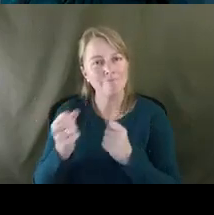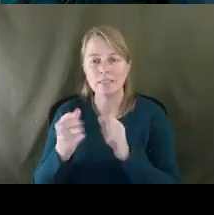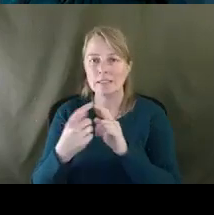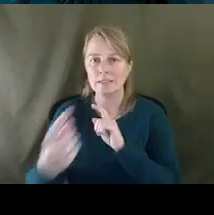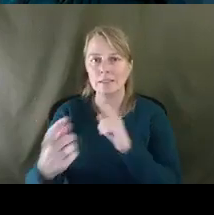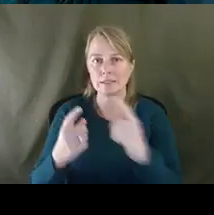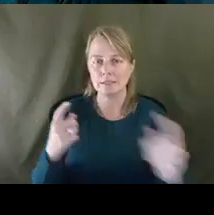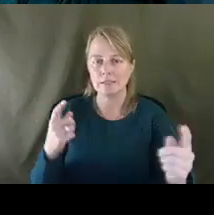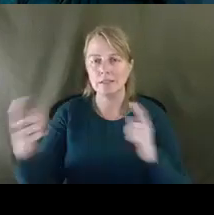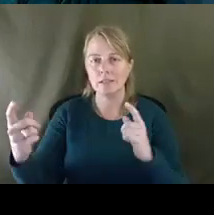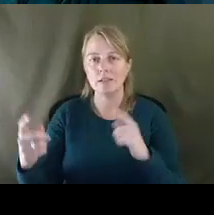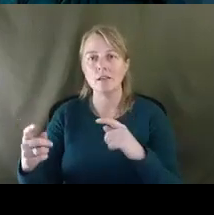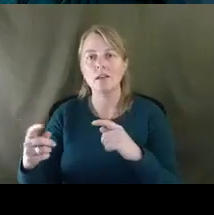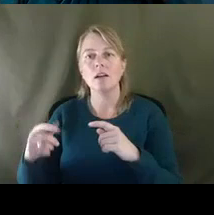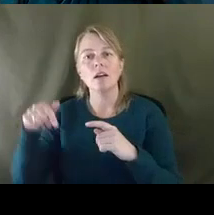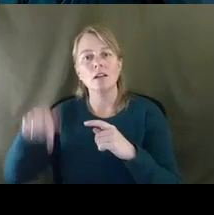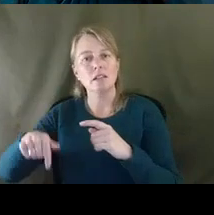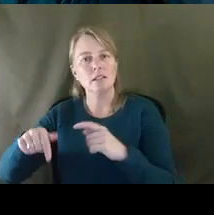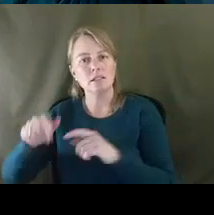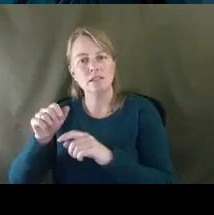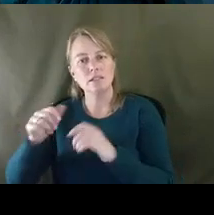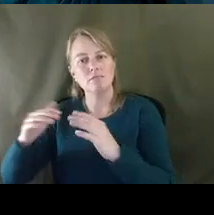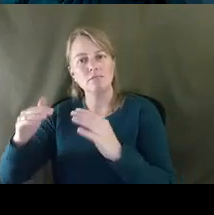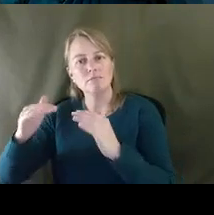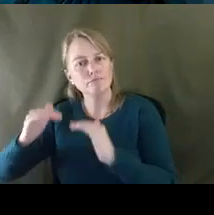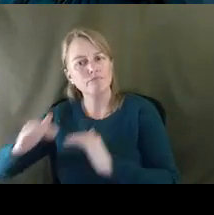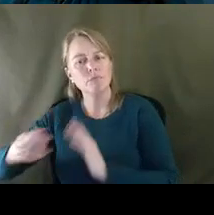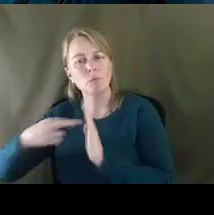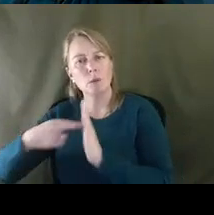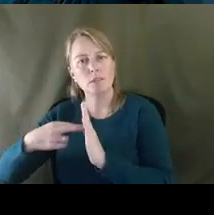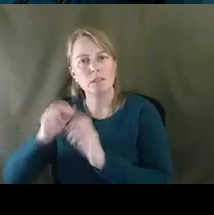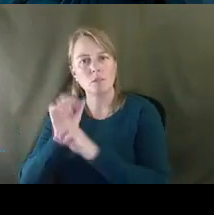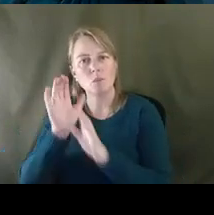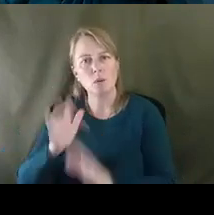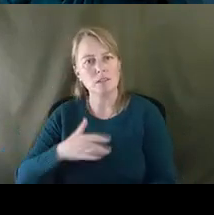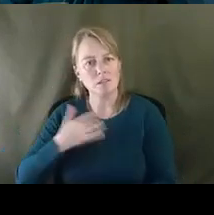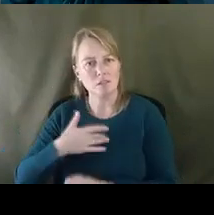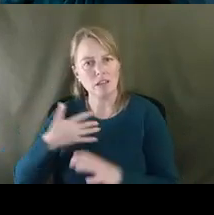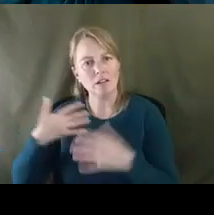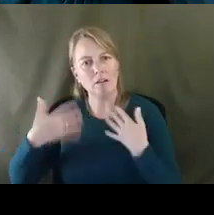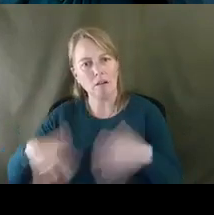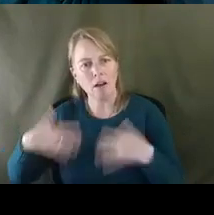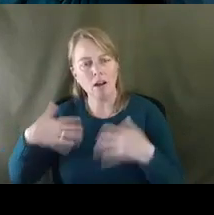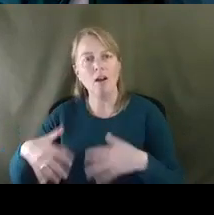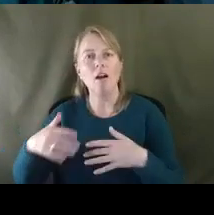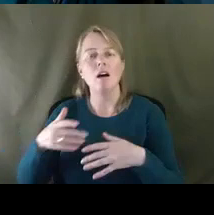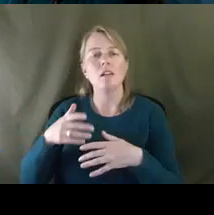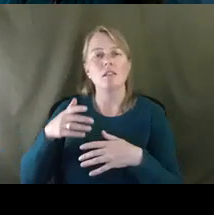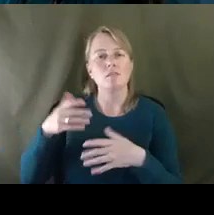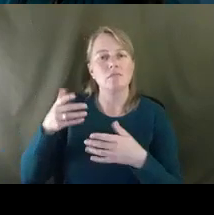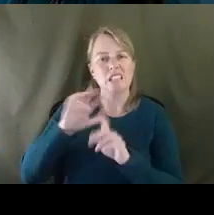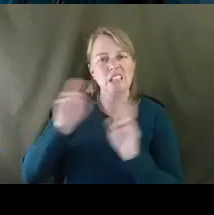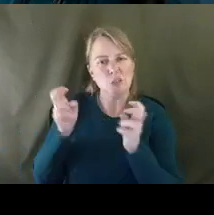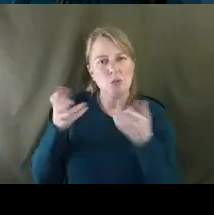underrepresented employees can acutely feel issues that might have already existed within the organization before all of